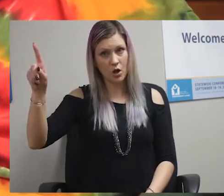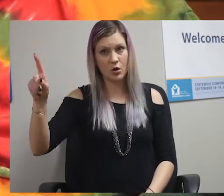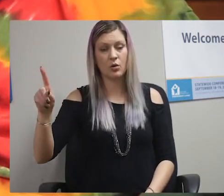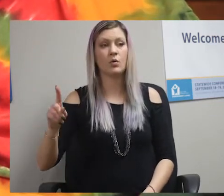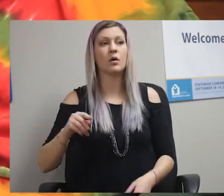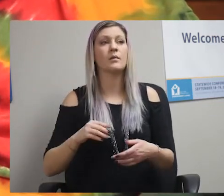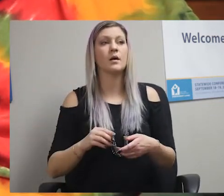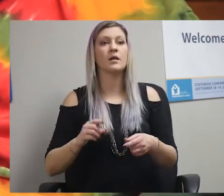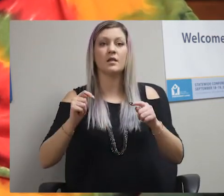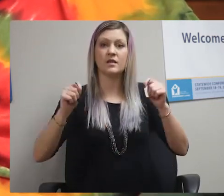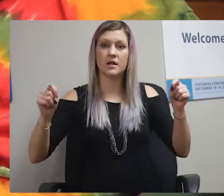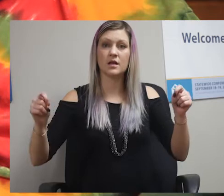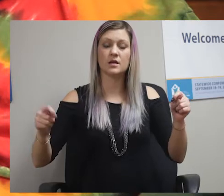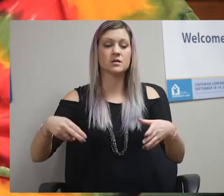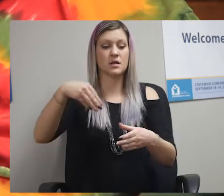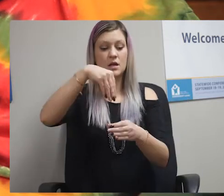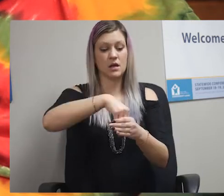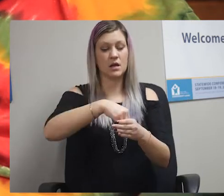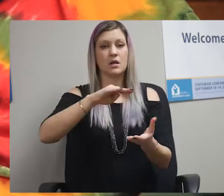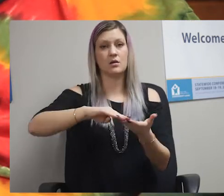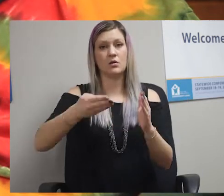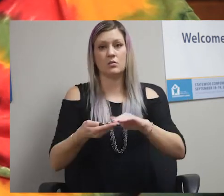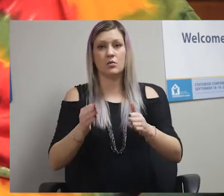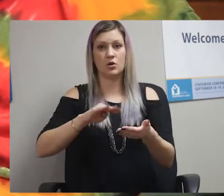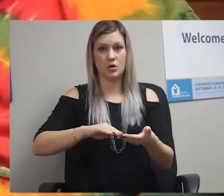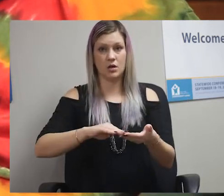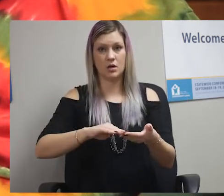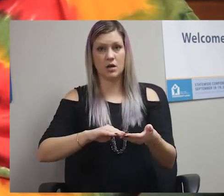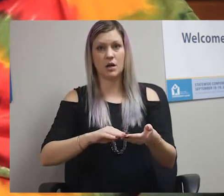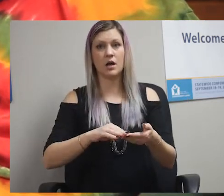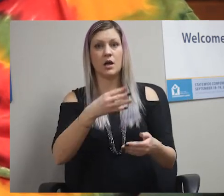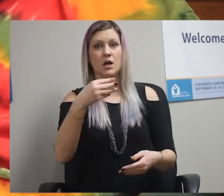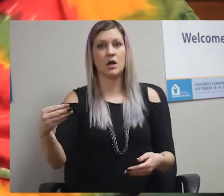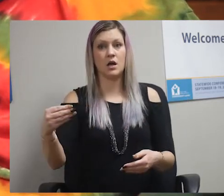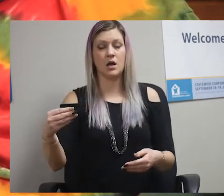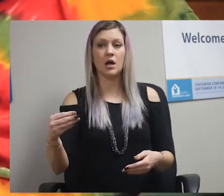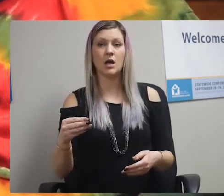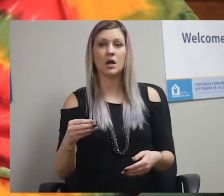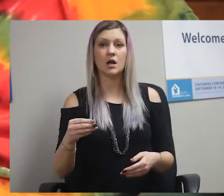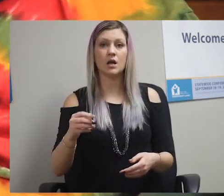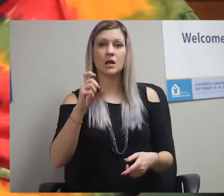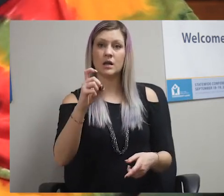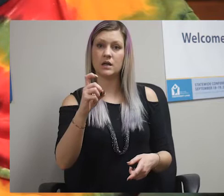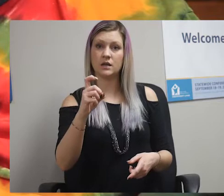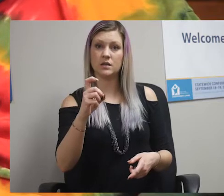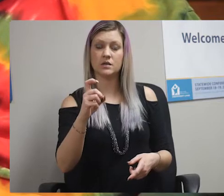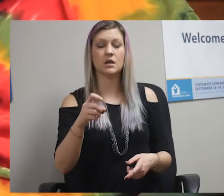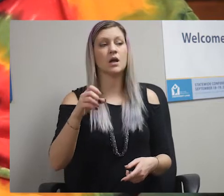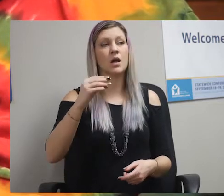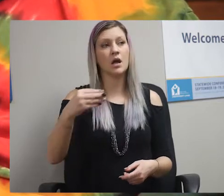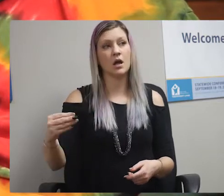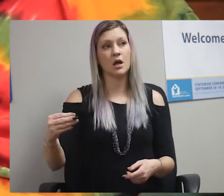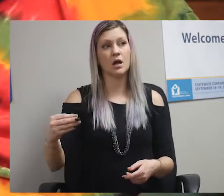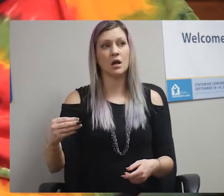are well versed in what would be available in the community in terms of interest, in terms of needs,